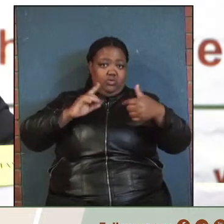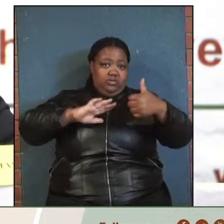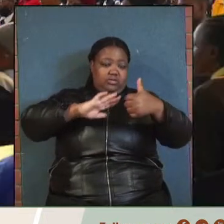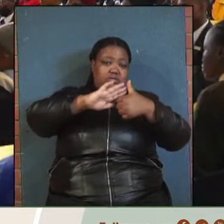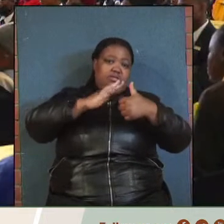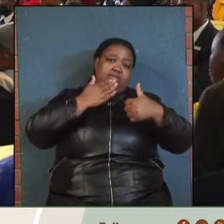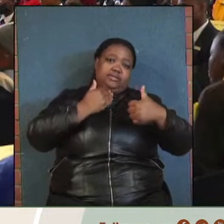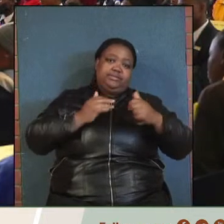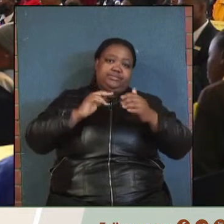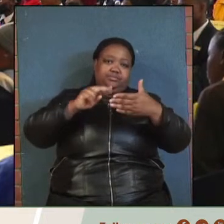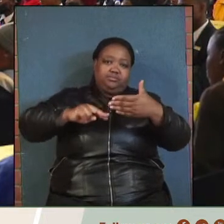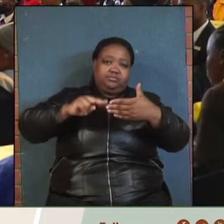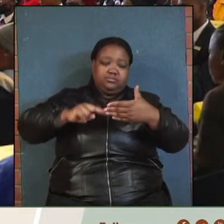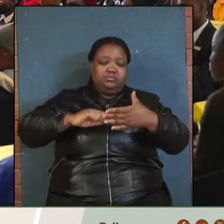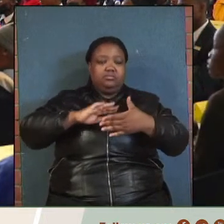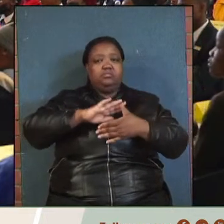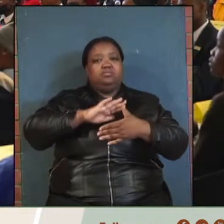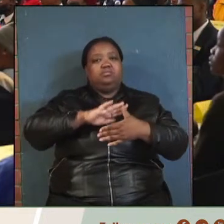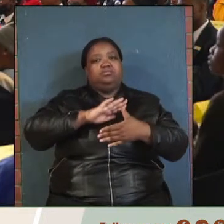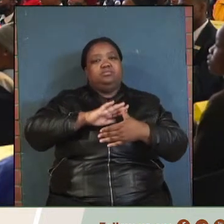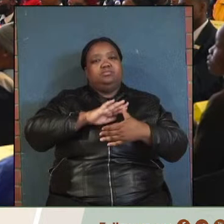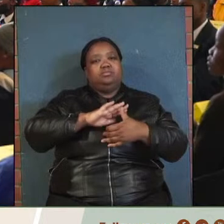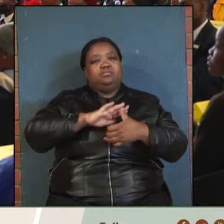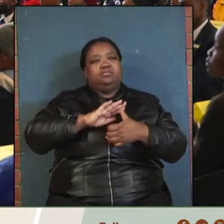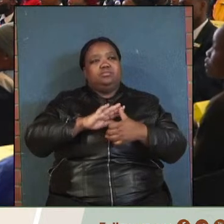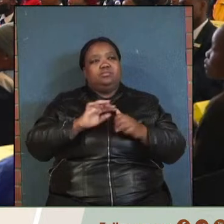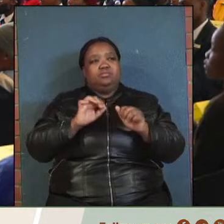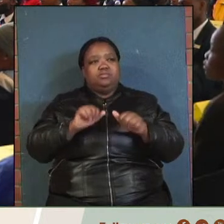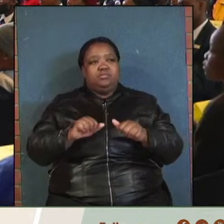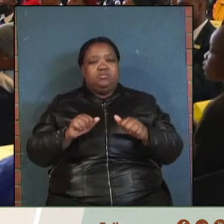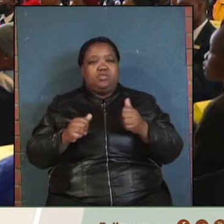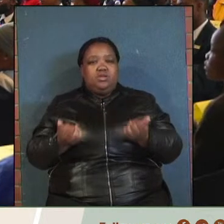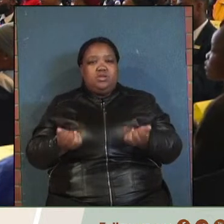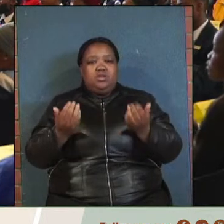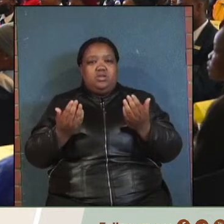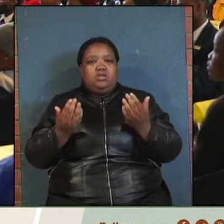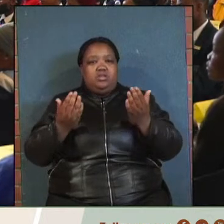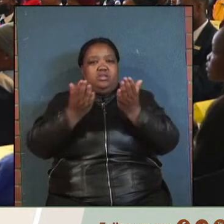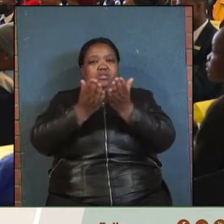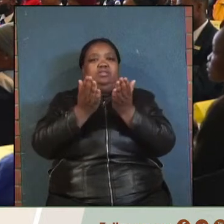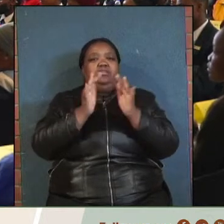Exploring the possibilities of formalizing aftercare services in public schools.